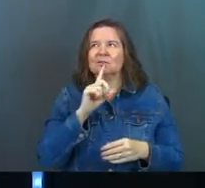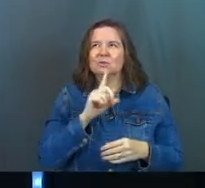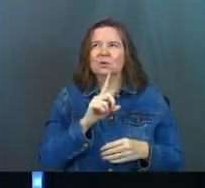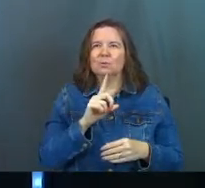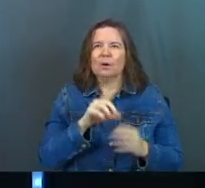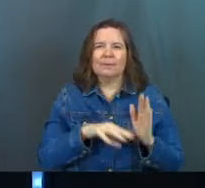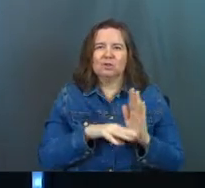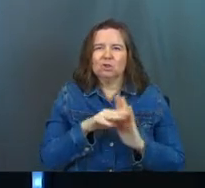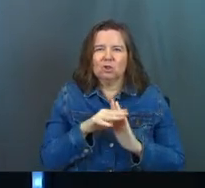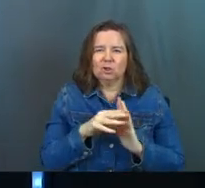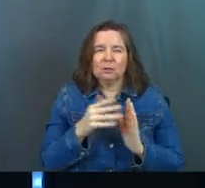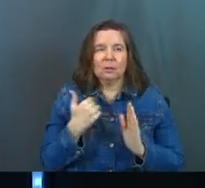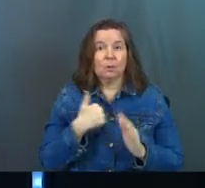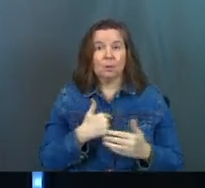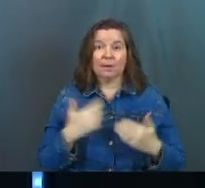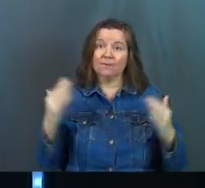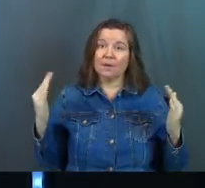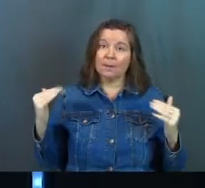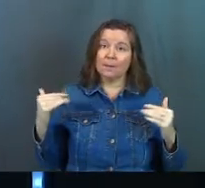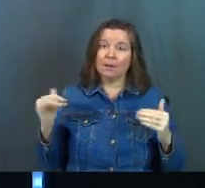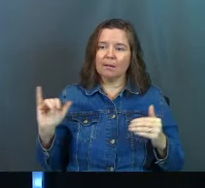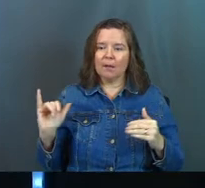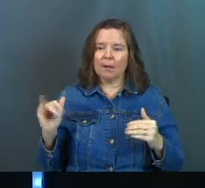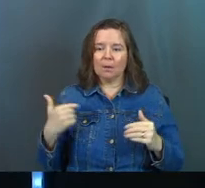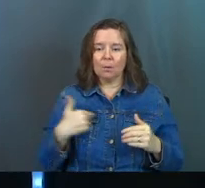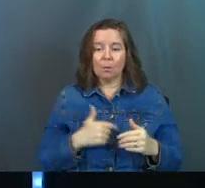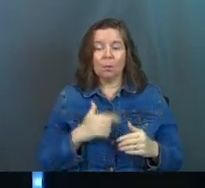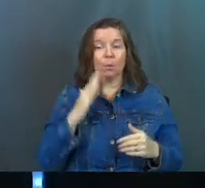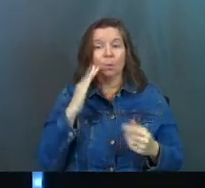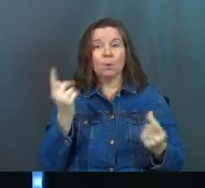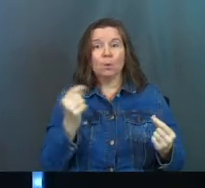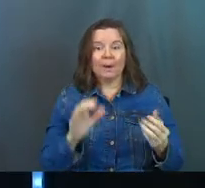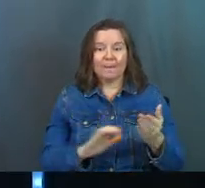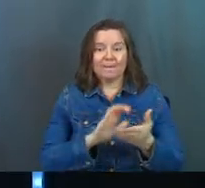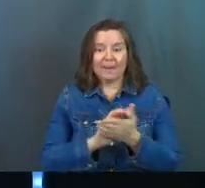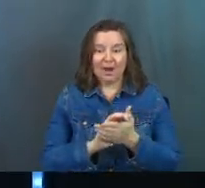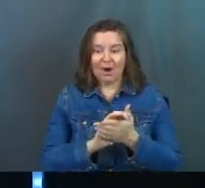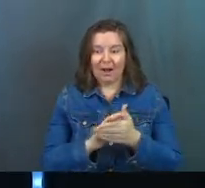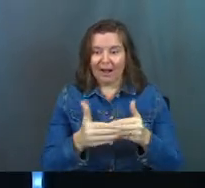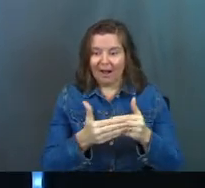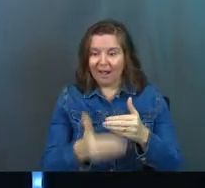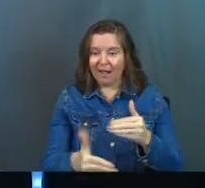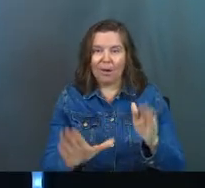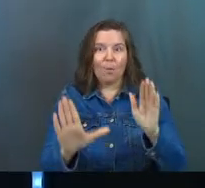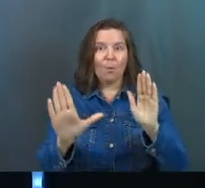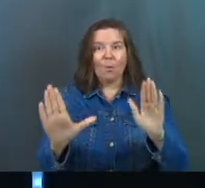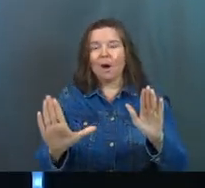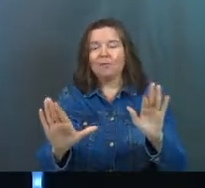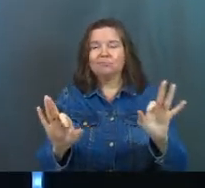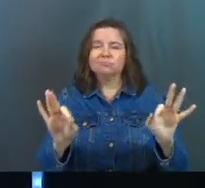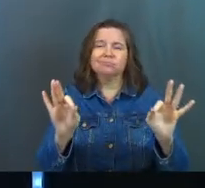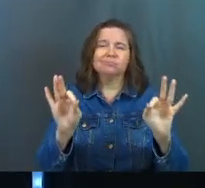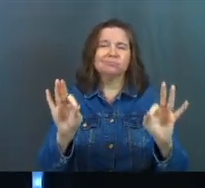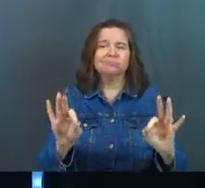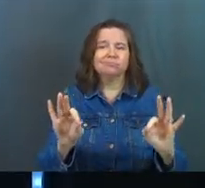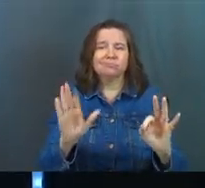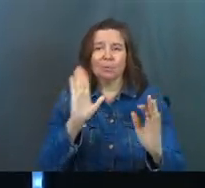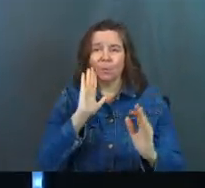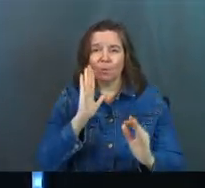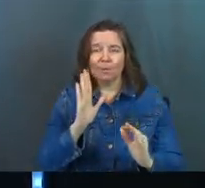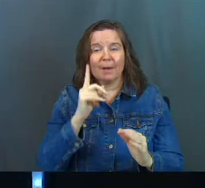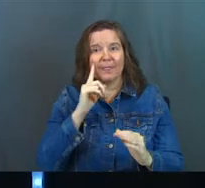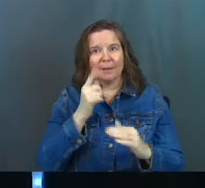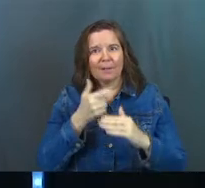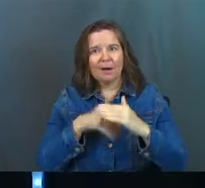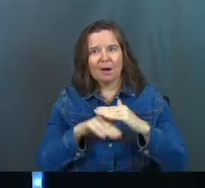super mature, and like we have these expectations, like we're going to get married, and it's going to be so wonderful, and think about